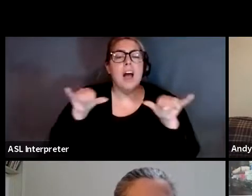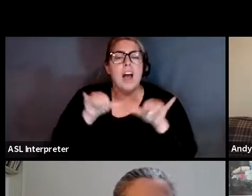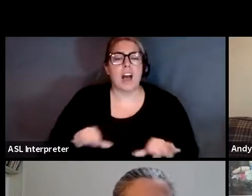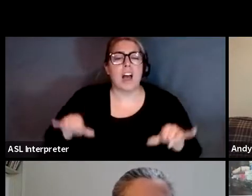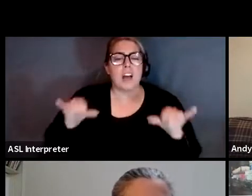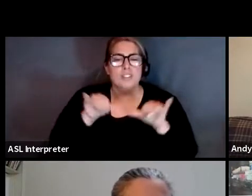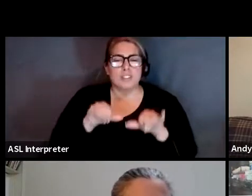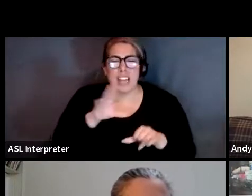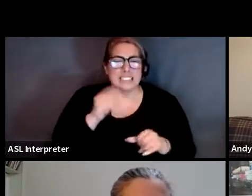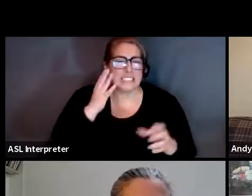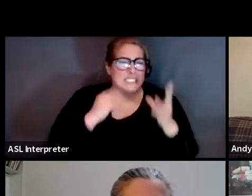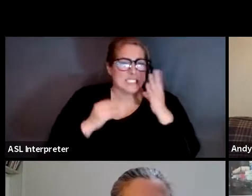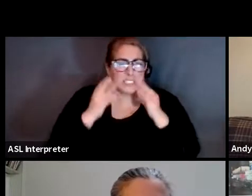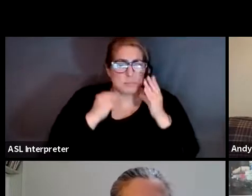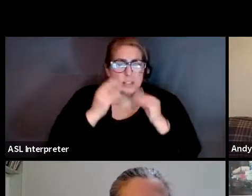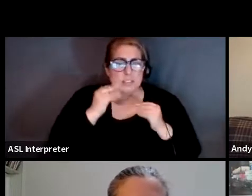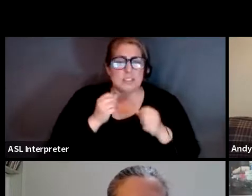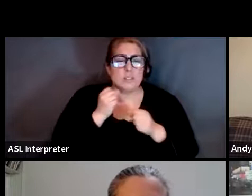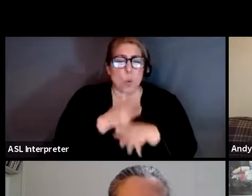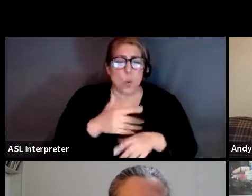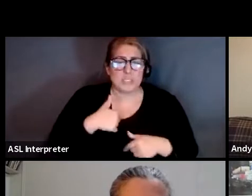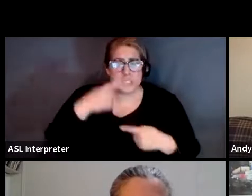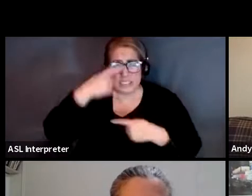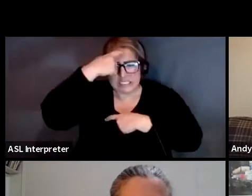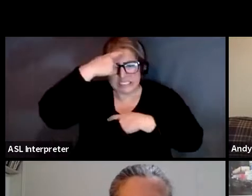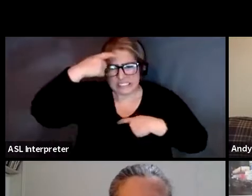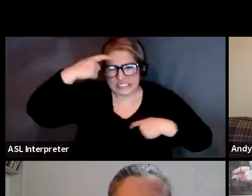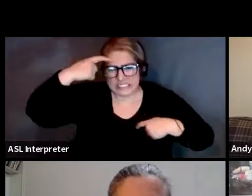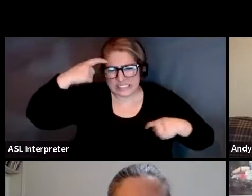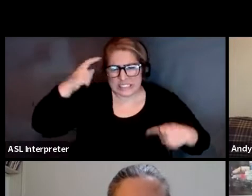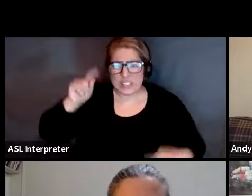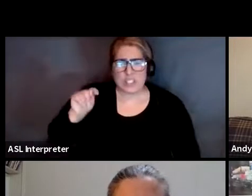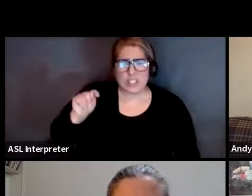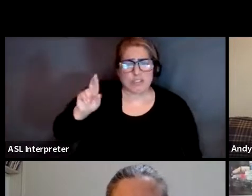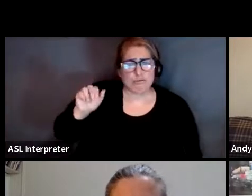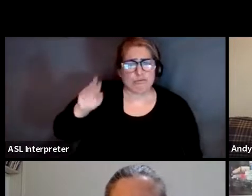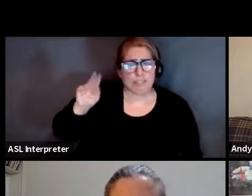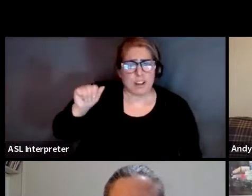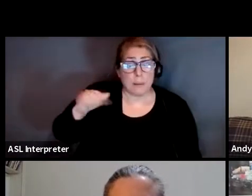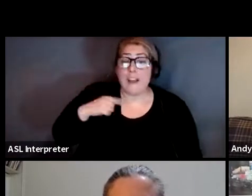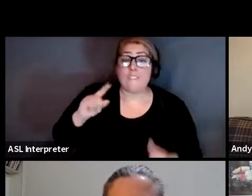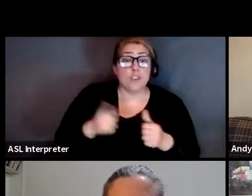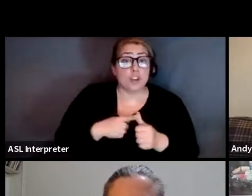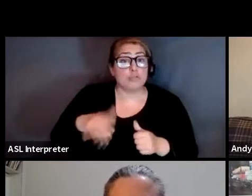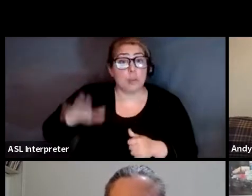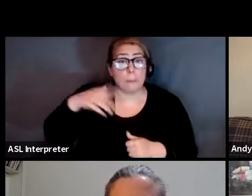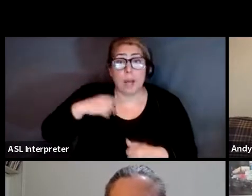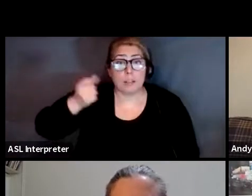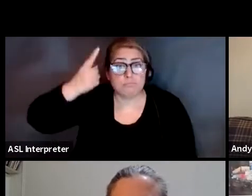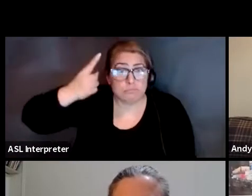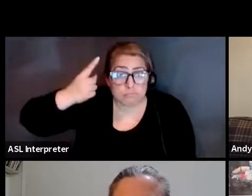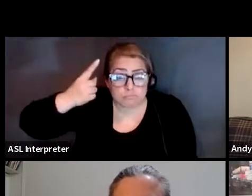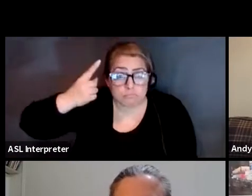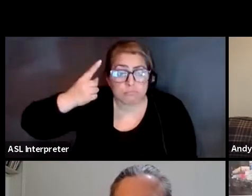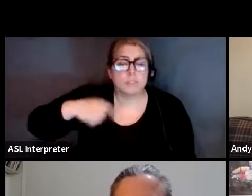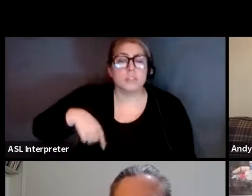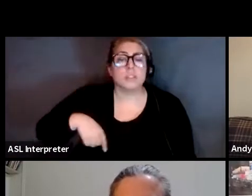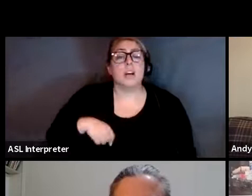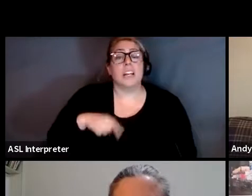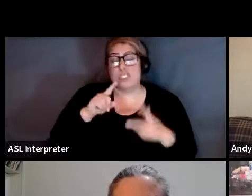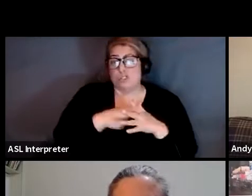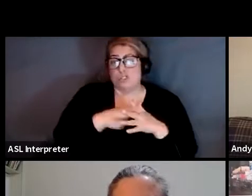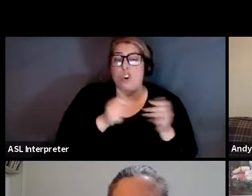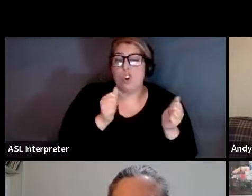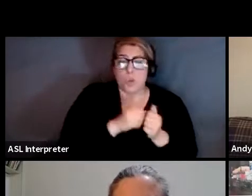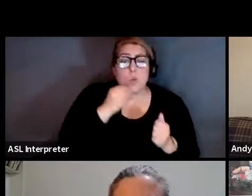trauma, although I didn't understand it growing up. But being homeless and being in the streets, on